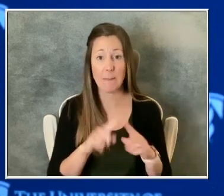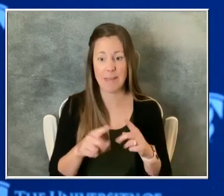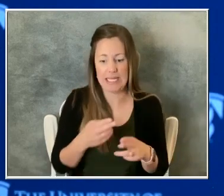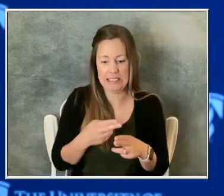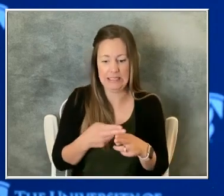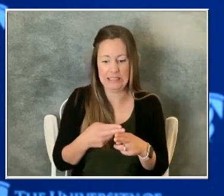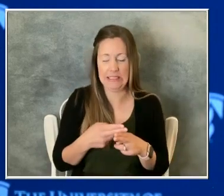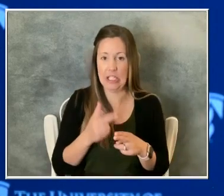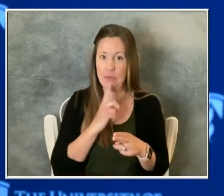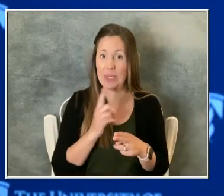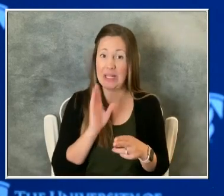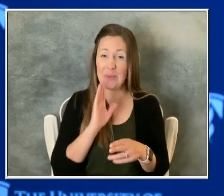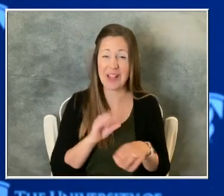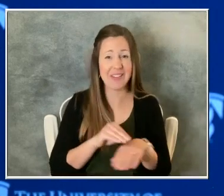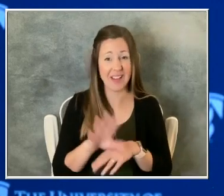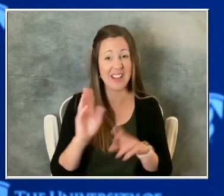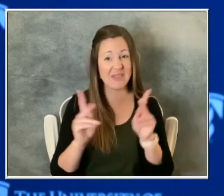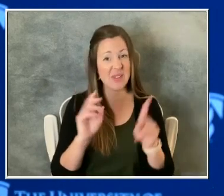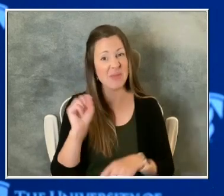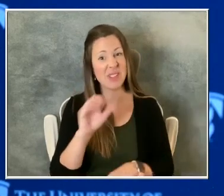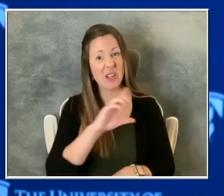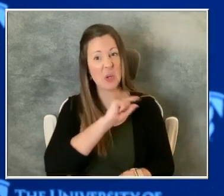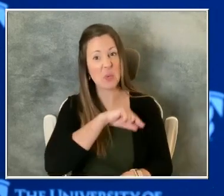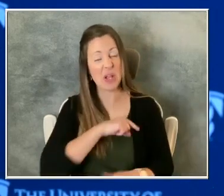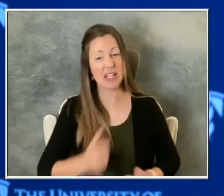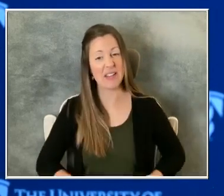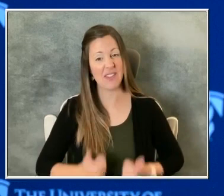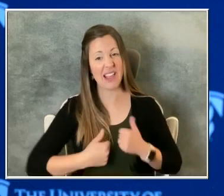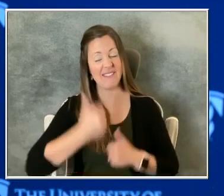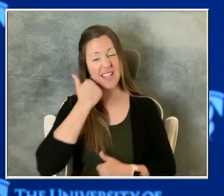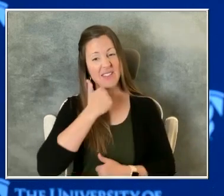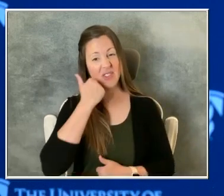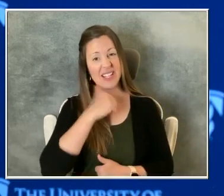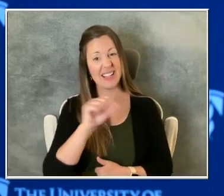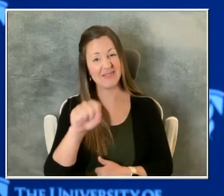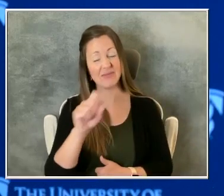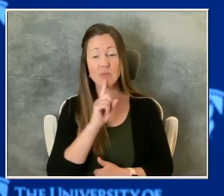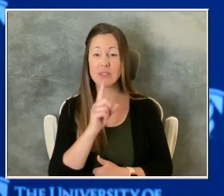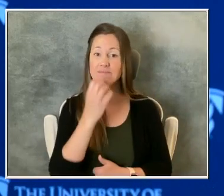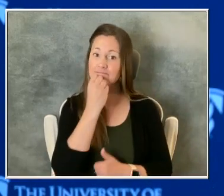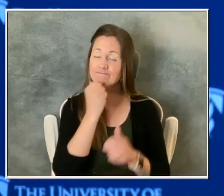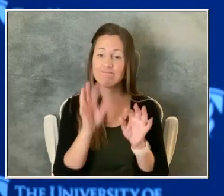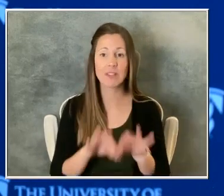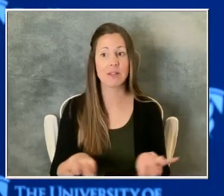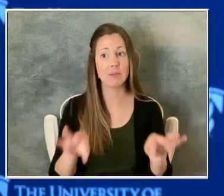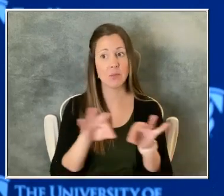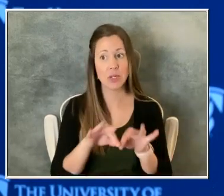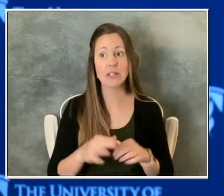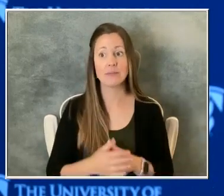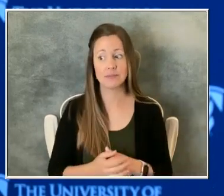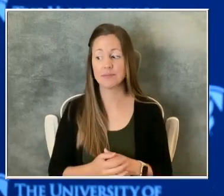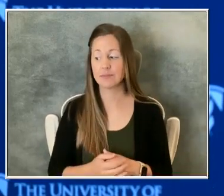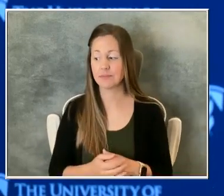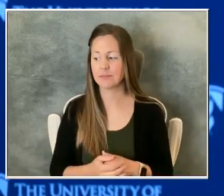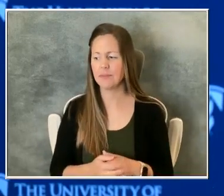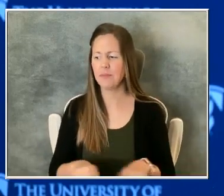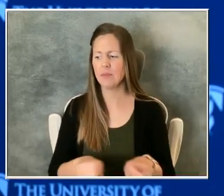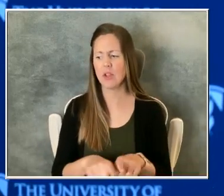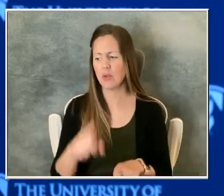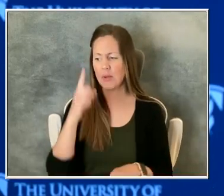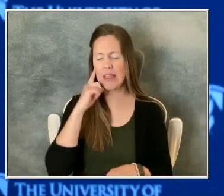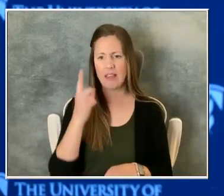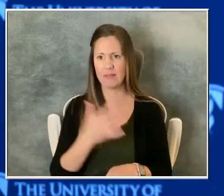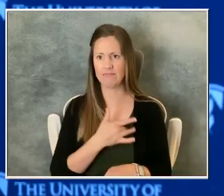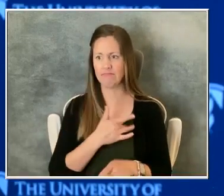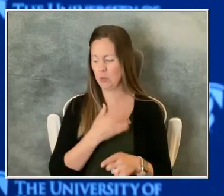affect people, it does affect their quality of life on a daily basis. So vitally important. Also, I think what we have been seeing is, as we have moved through the